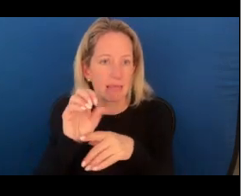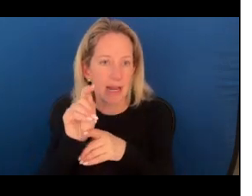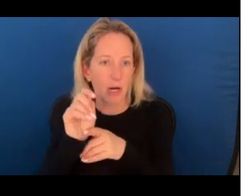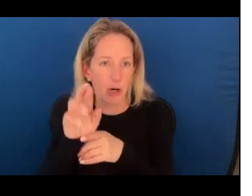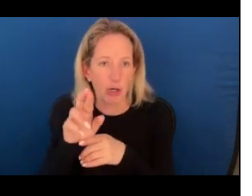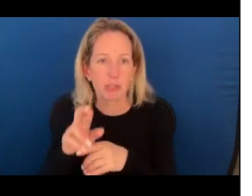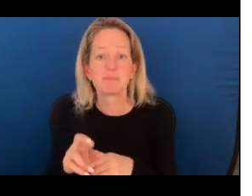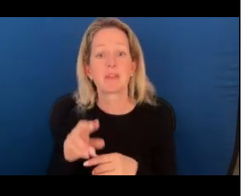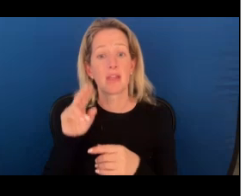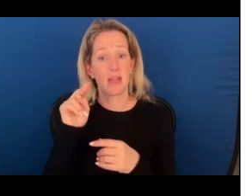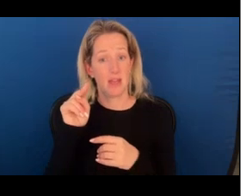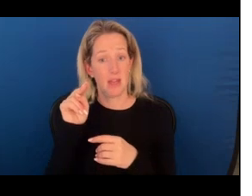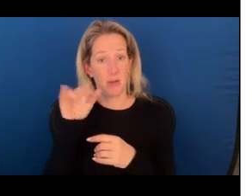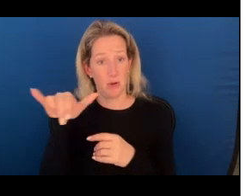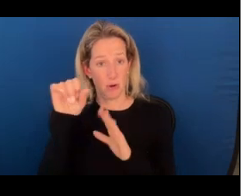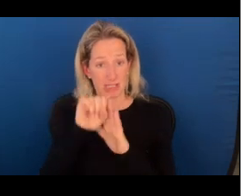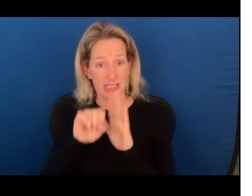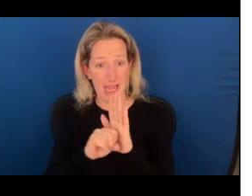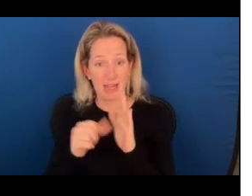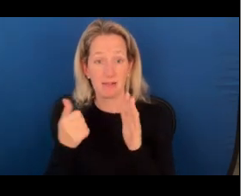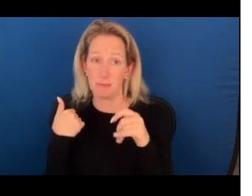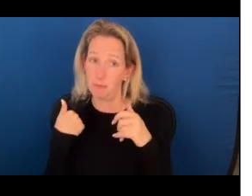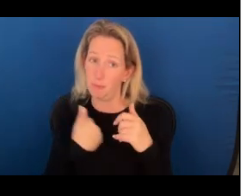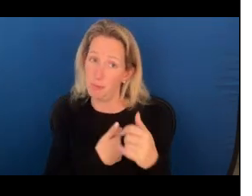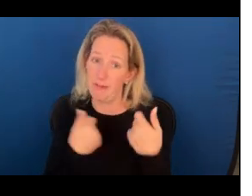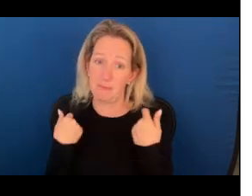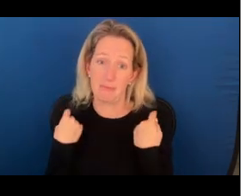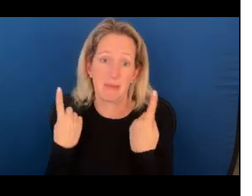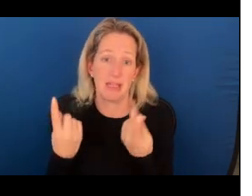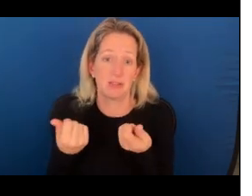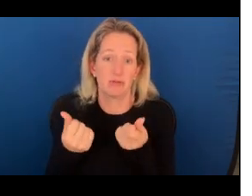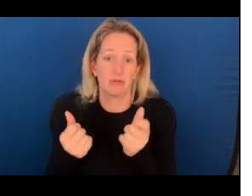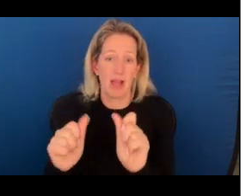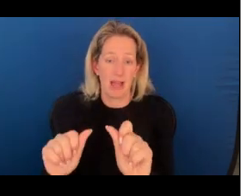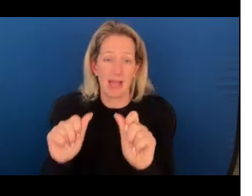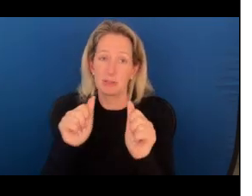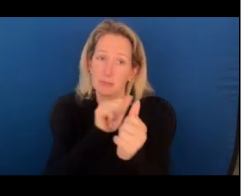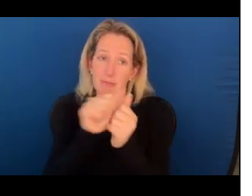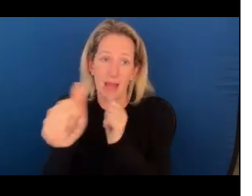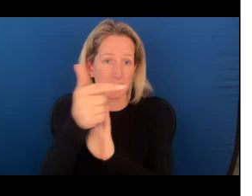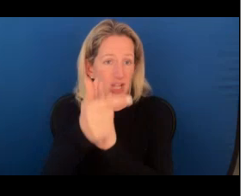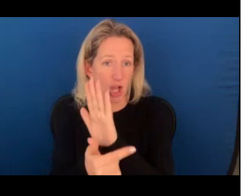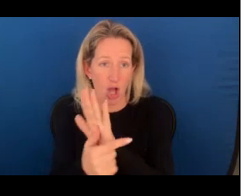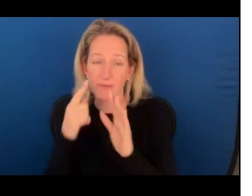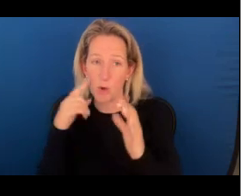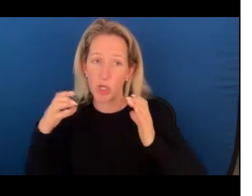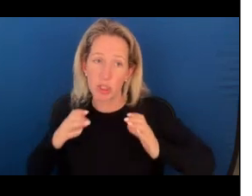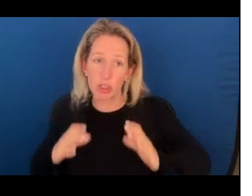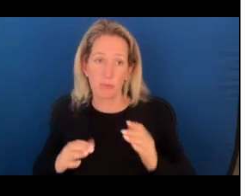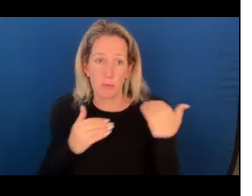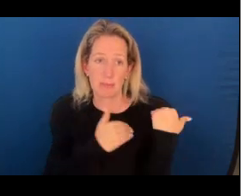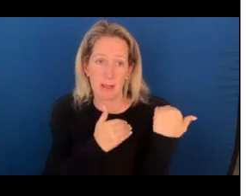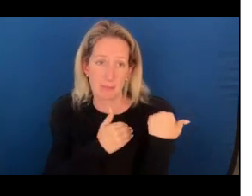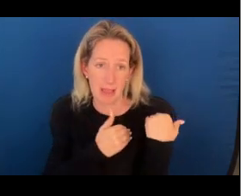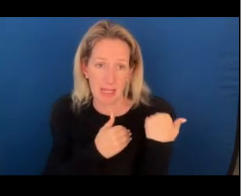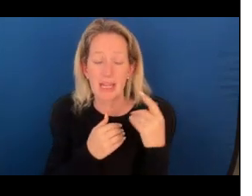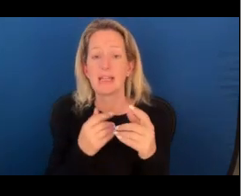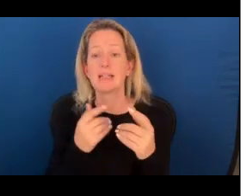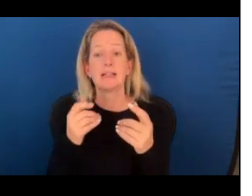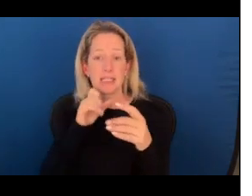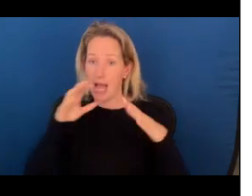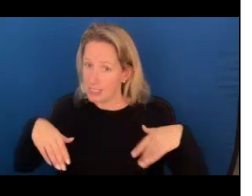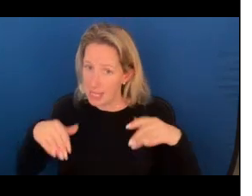producer responsibility. Hasn't happened yet, but maybe this will be the year, and we're gonna do everything we can to let folks know